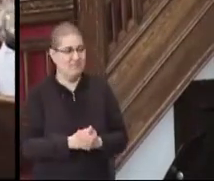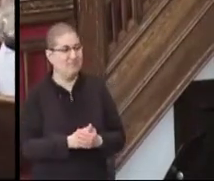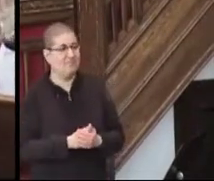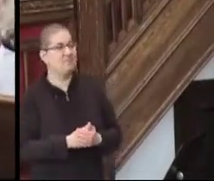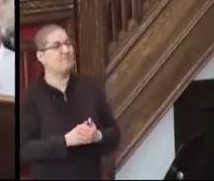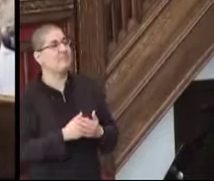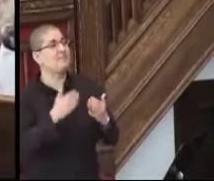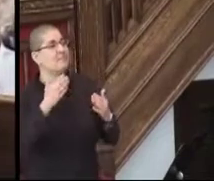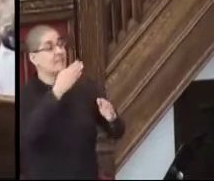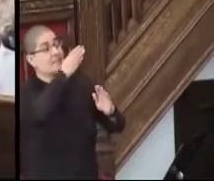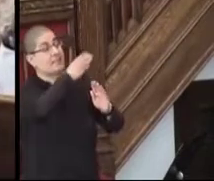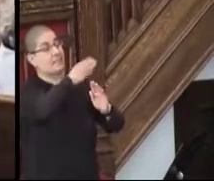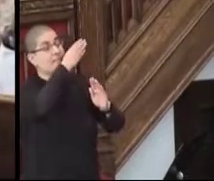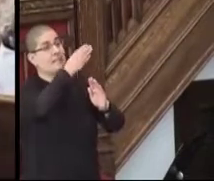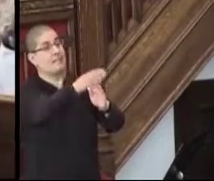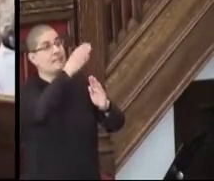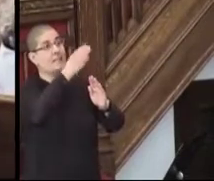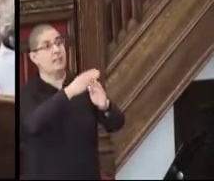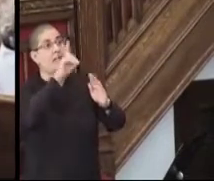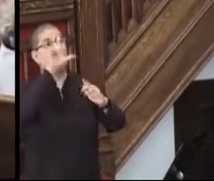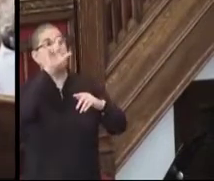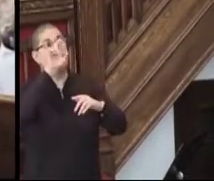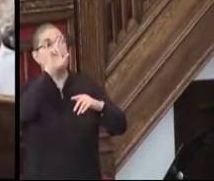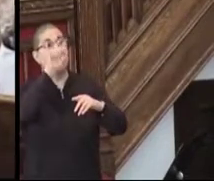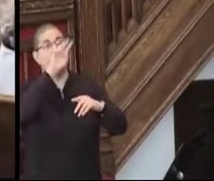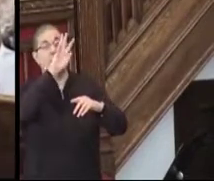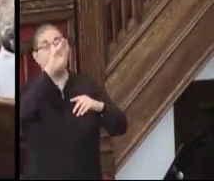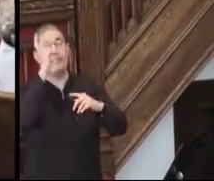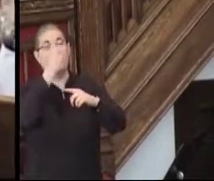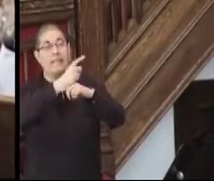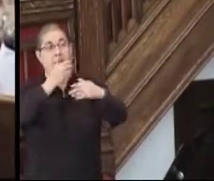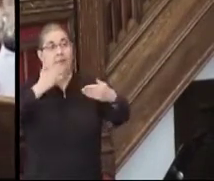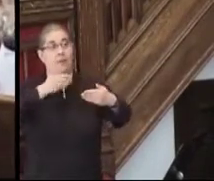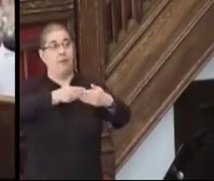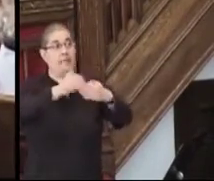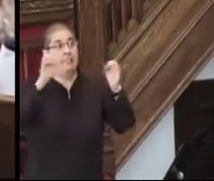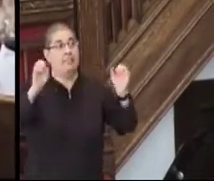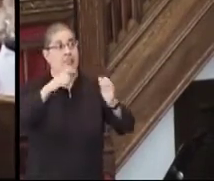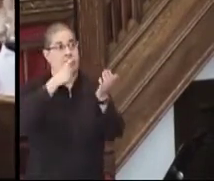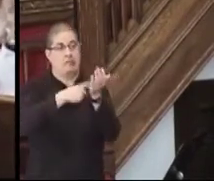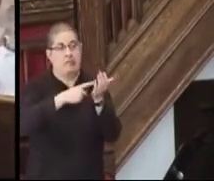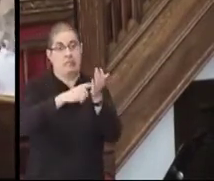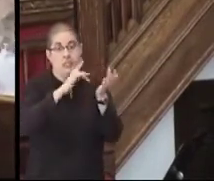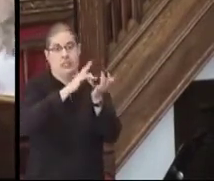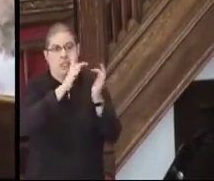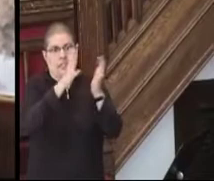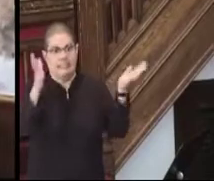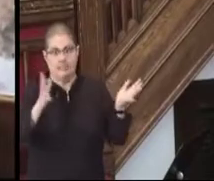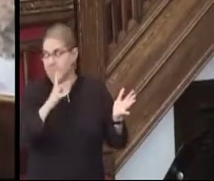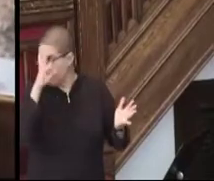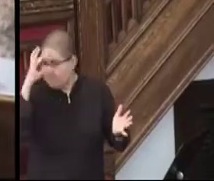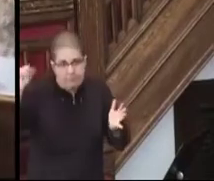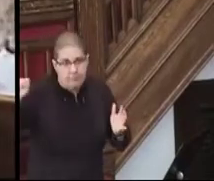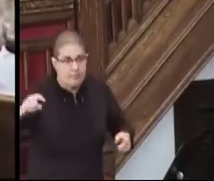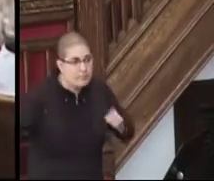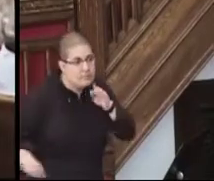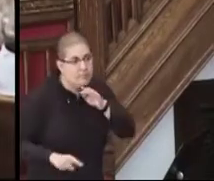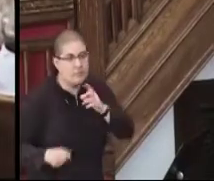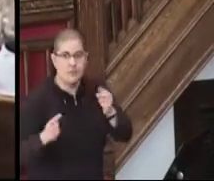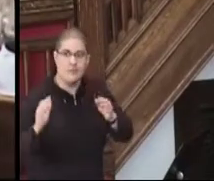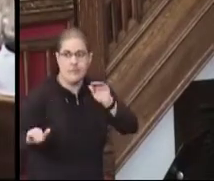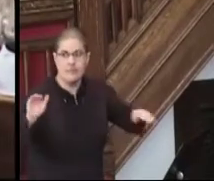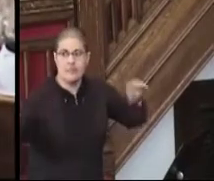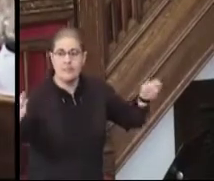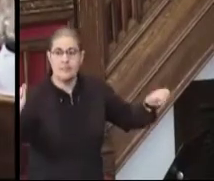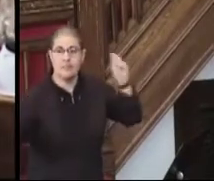This series during the season of Lent up until Easter Sunday is on Scandalous Jesus. Too often the church presents